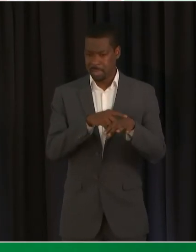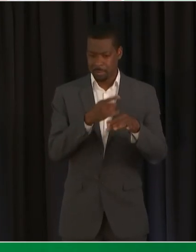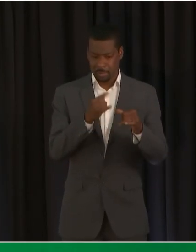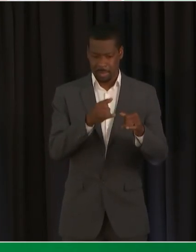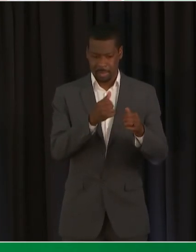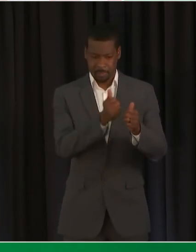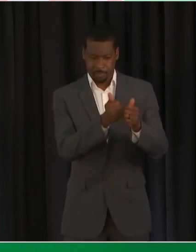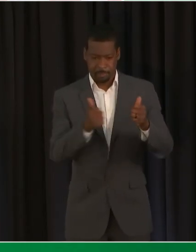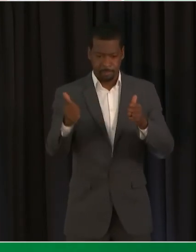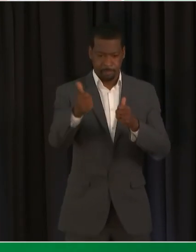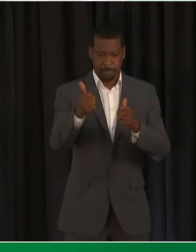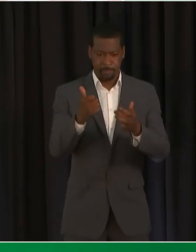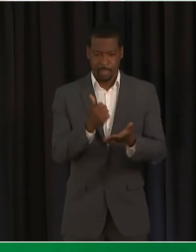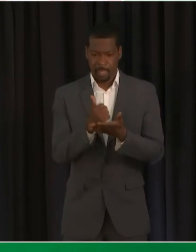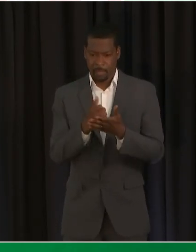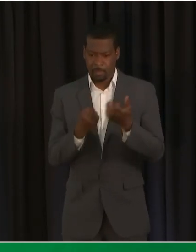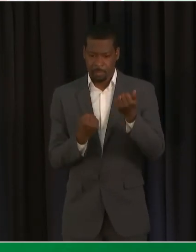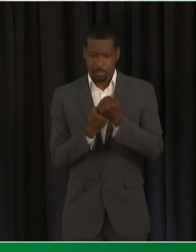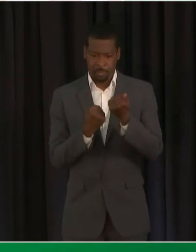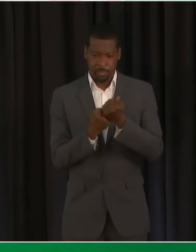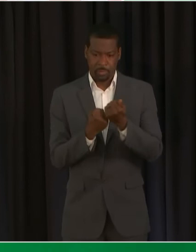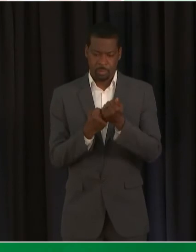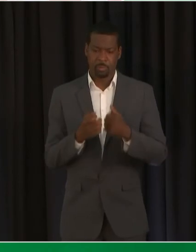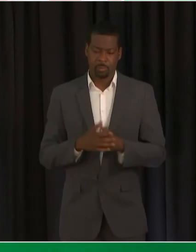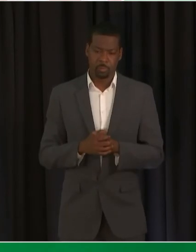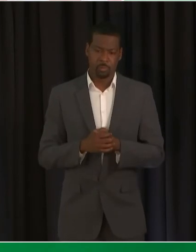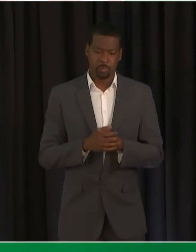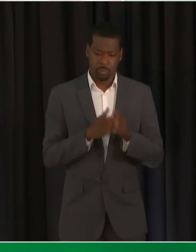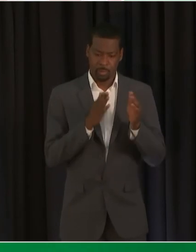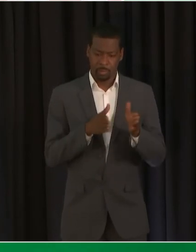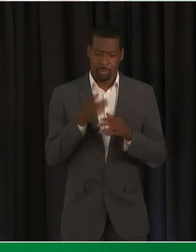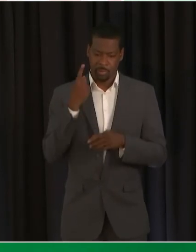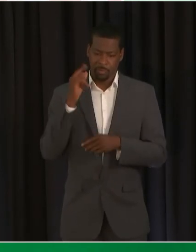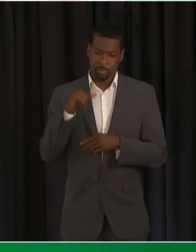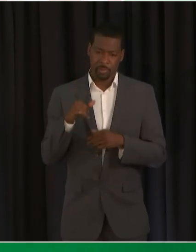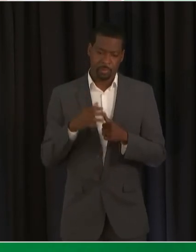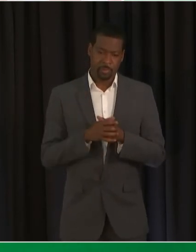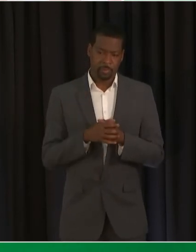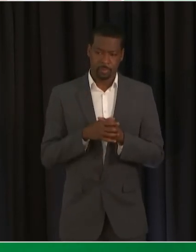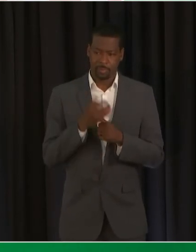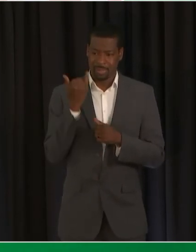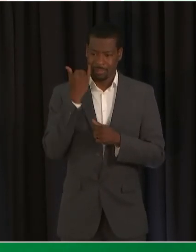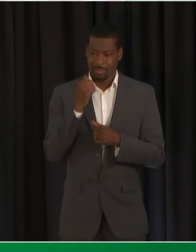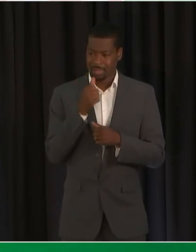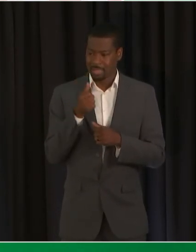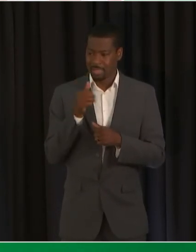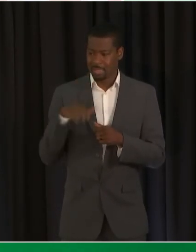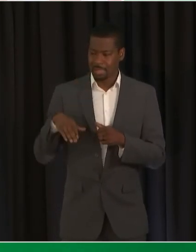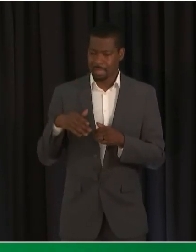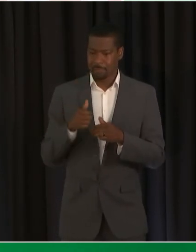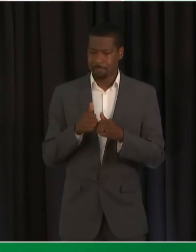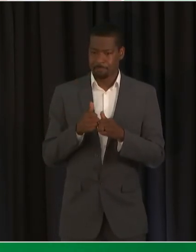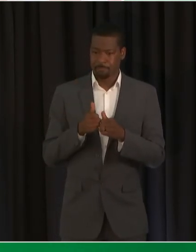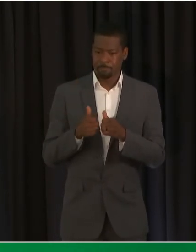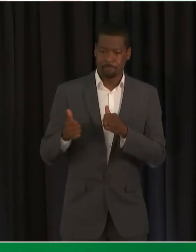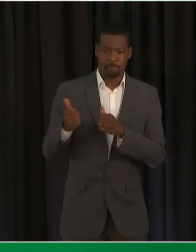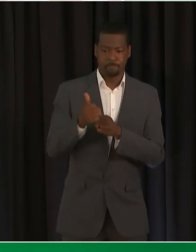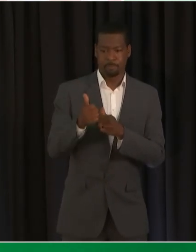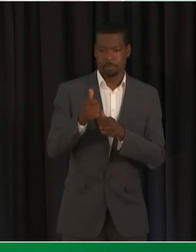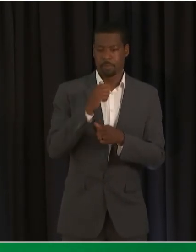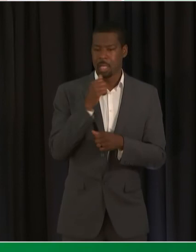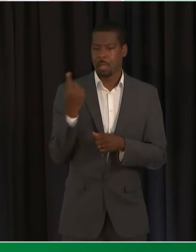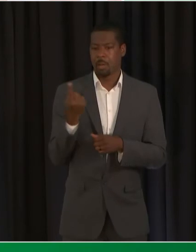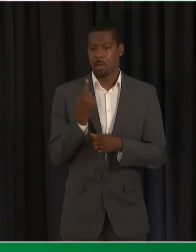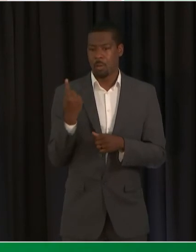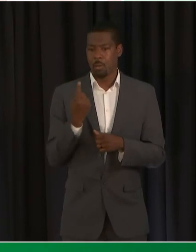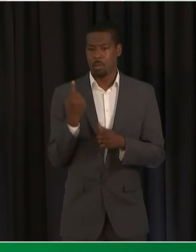ahead, and we want to make sure that we're helping to prepare to get them ahead. And if you're not ahead, you're